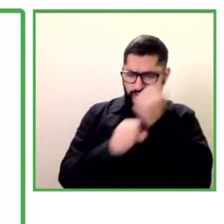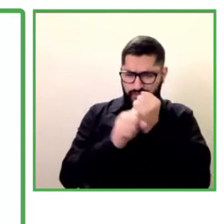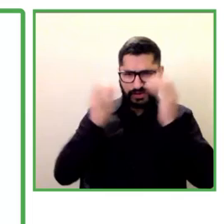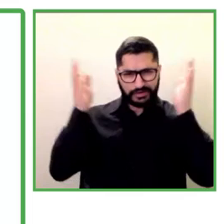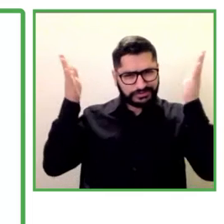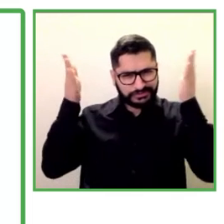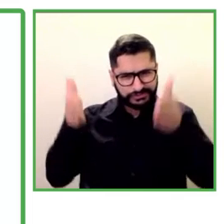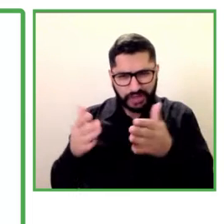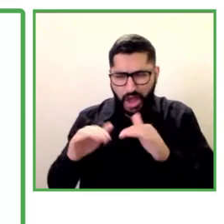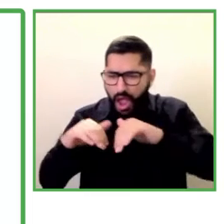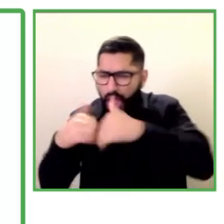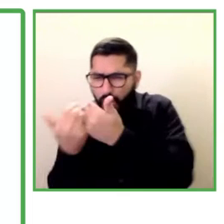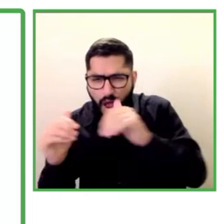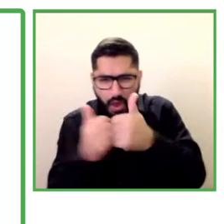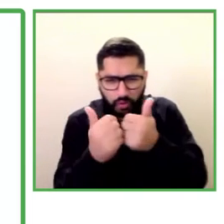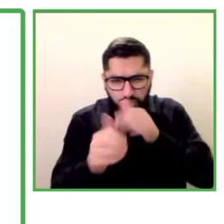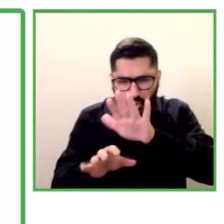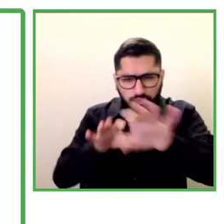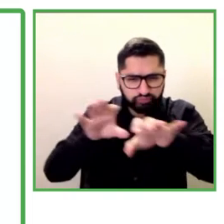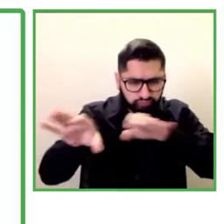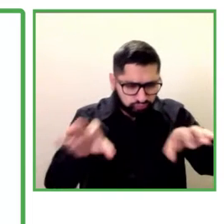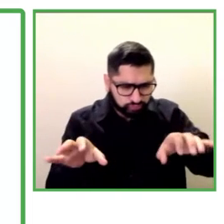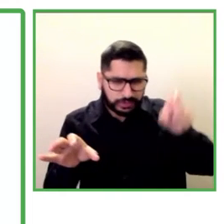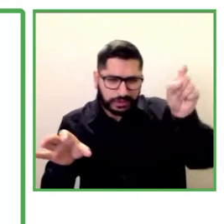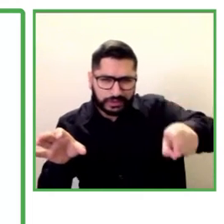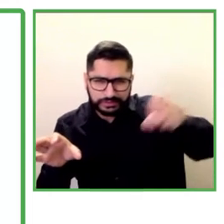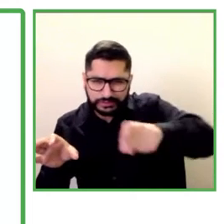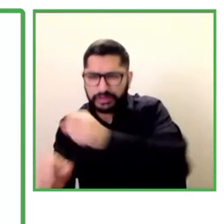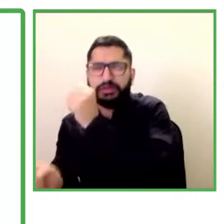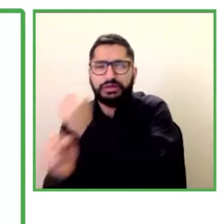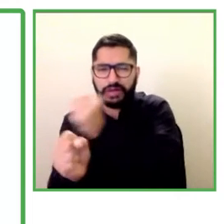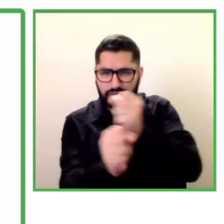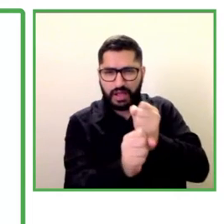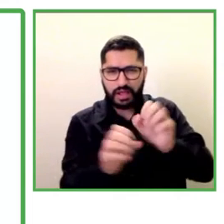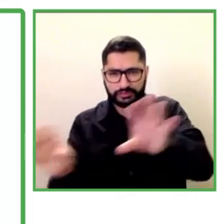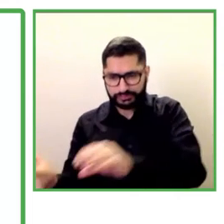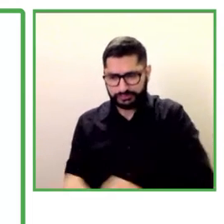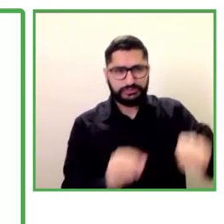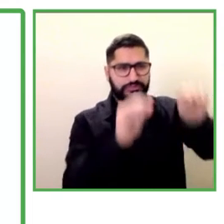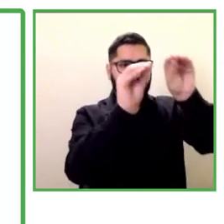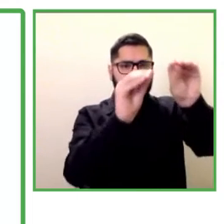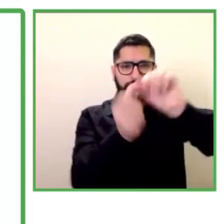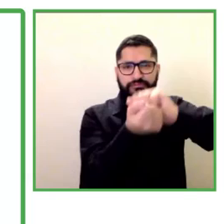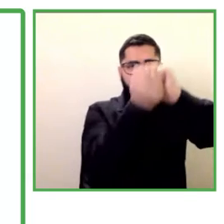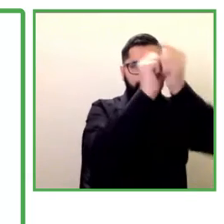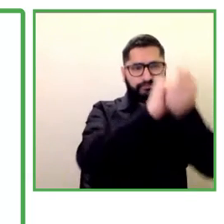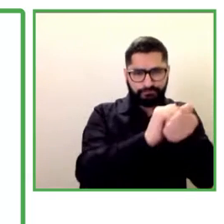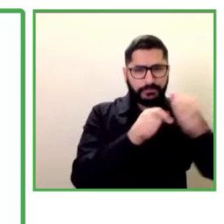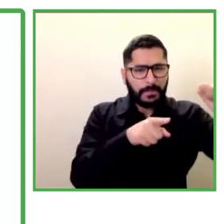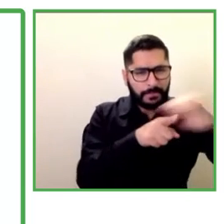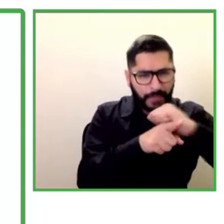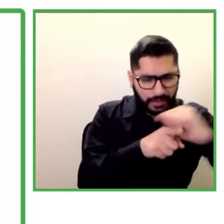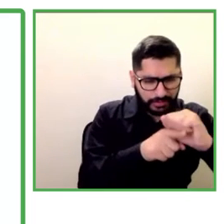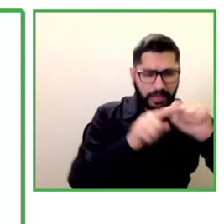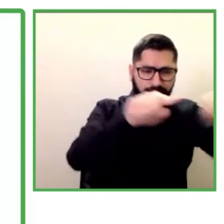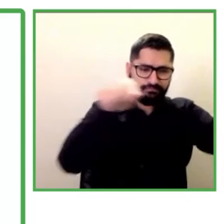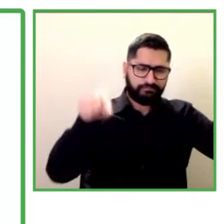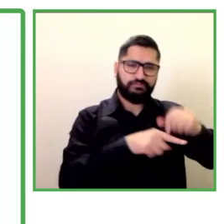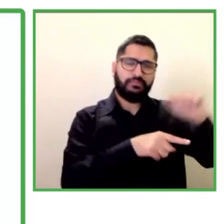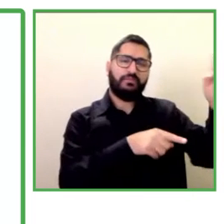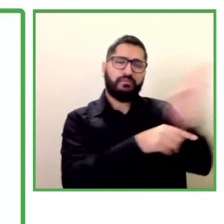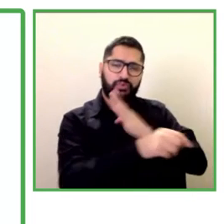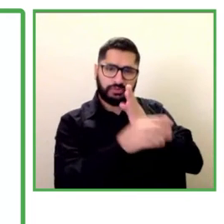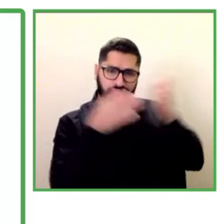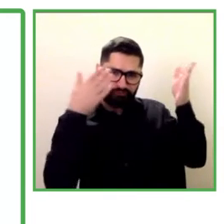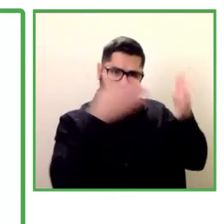work is about taking this to the practice in the company's realities, the labor contexts that are